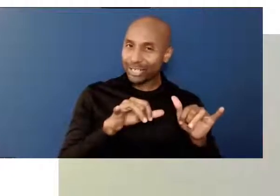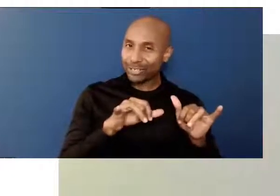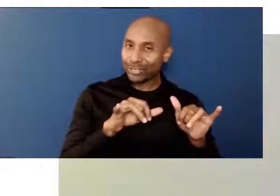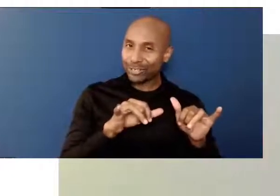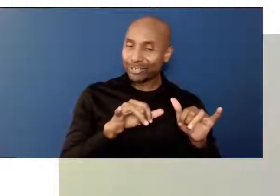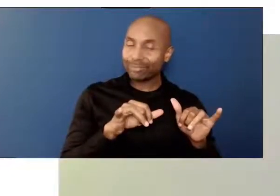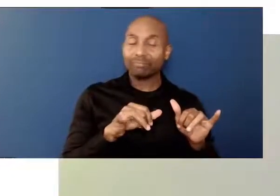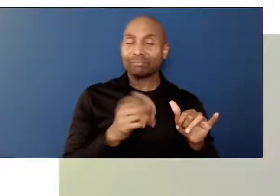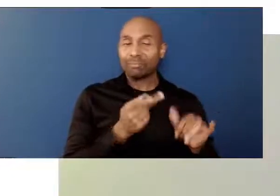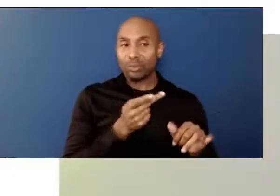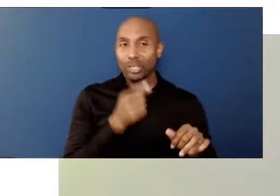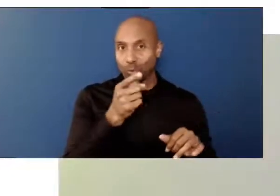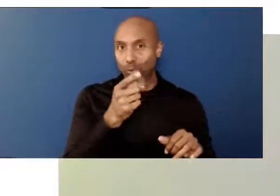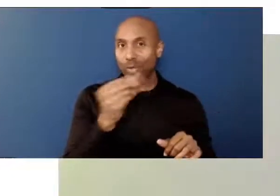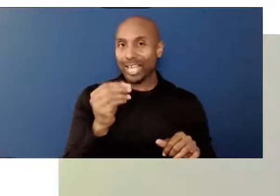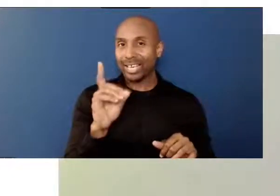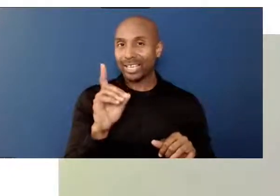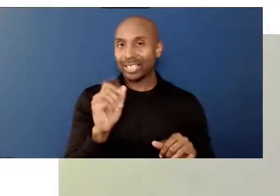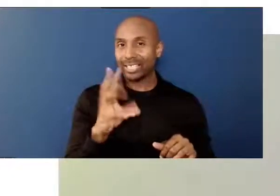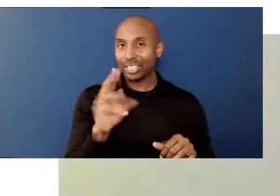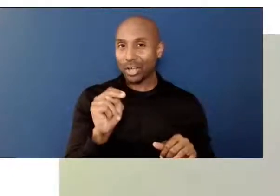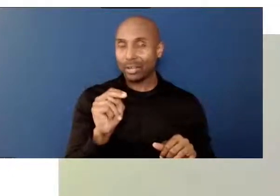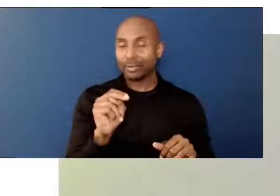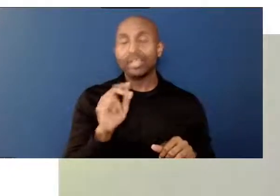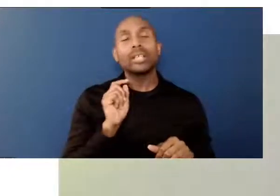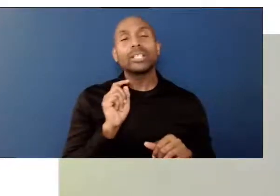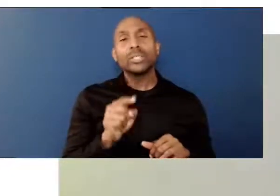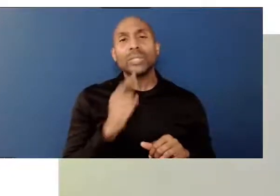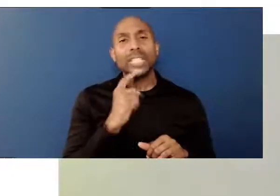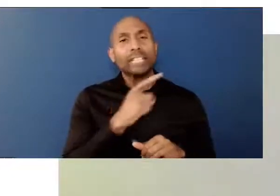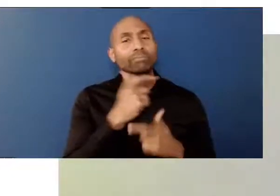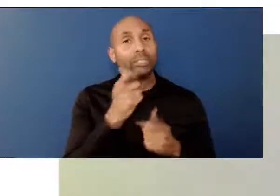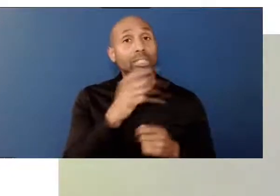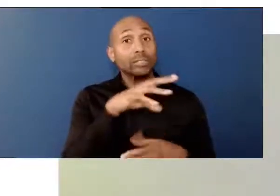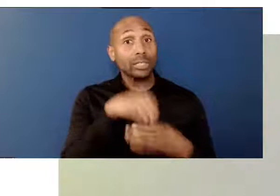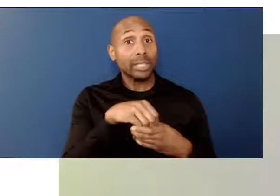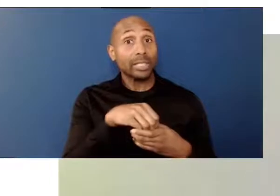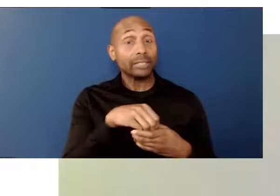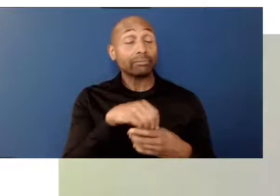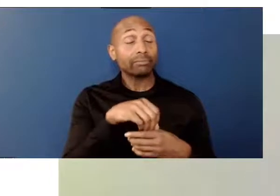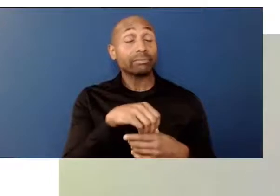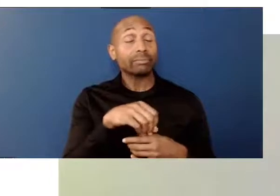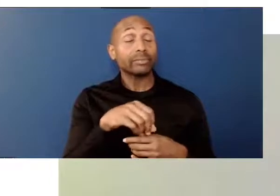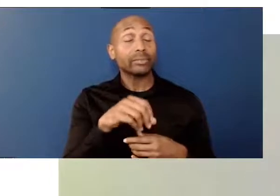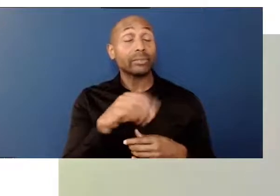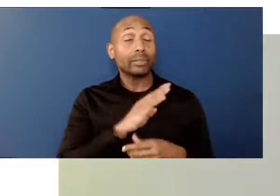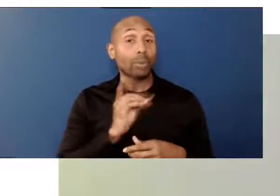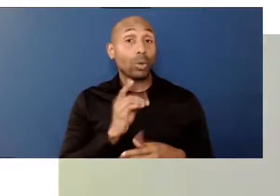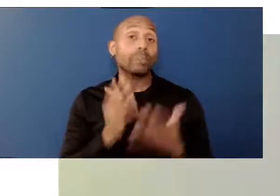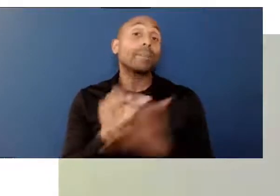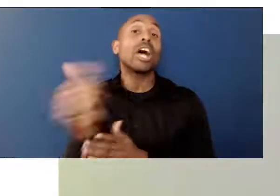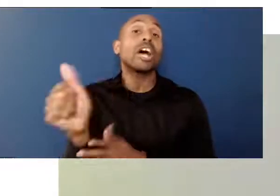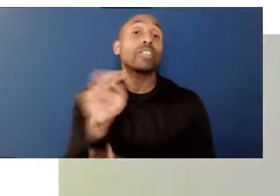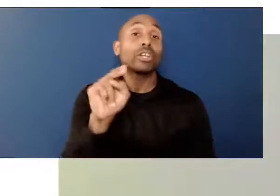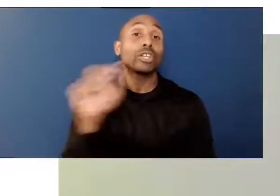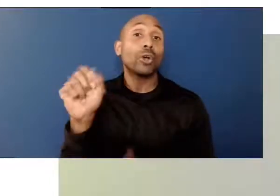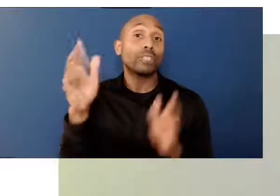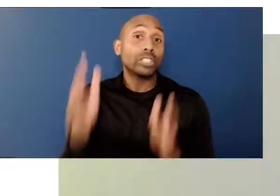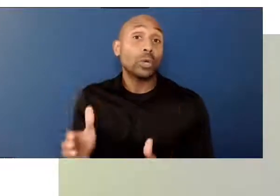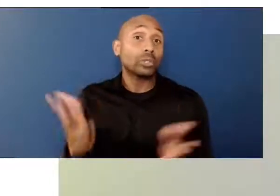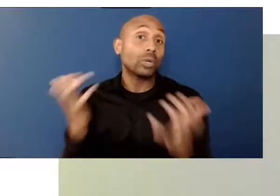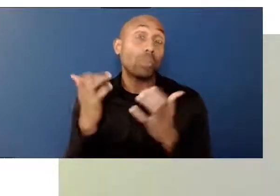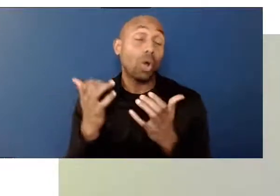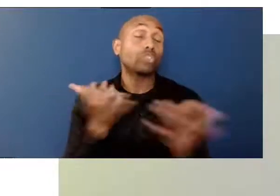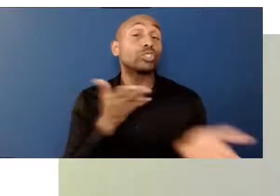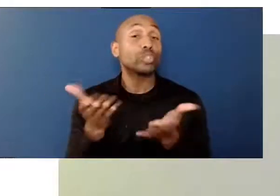because you talked about your interest in the board, and there might be other Nova Scotians out there who are interested in serving